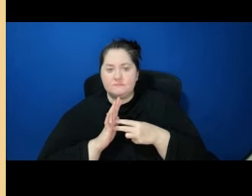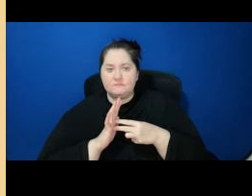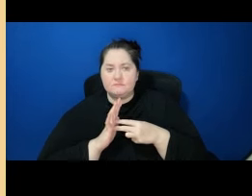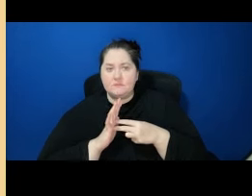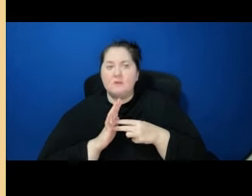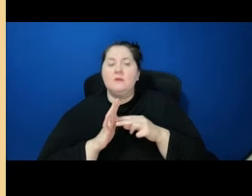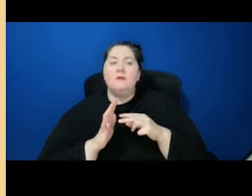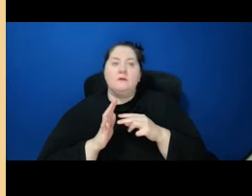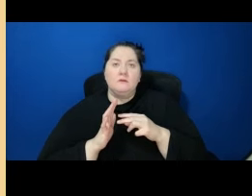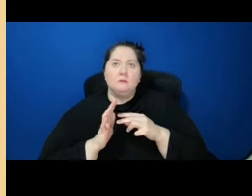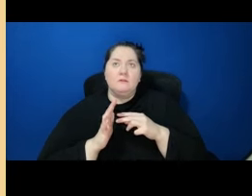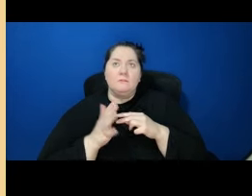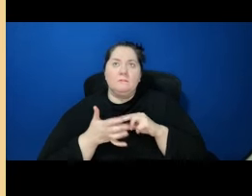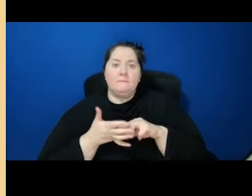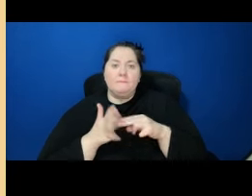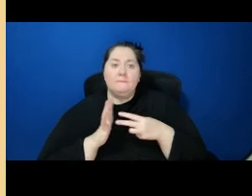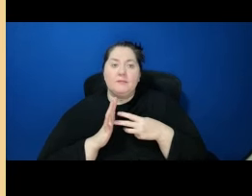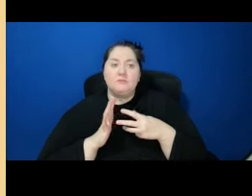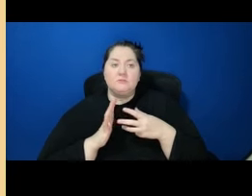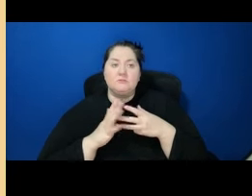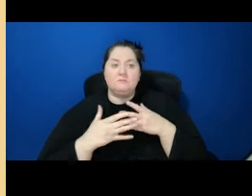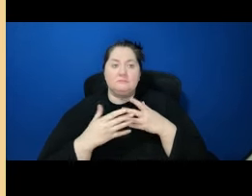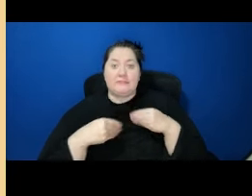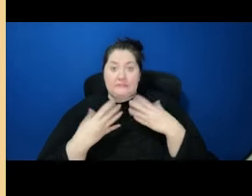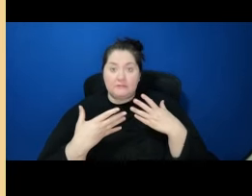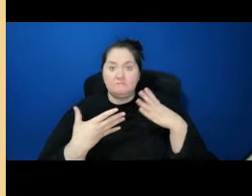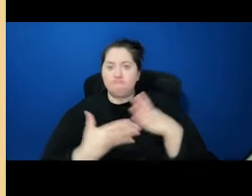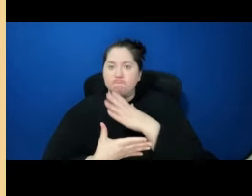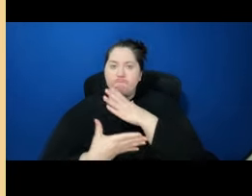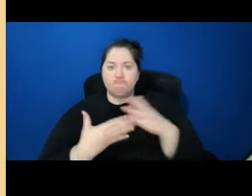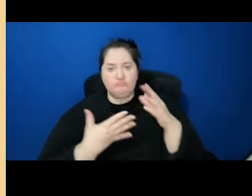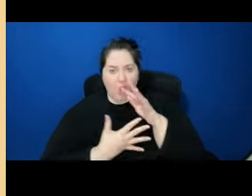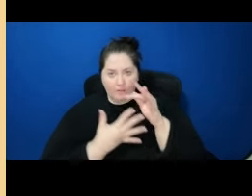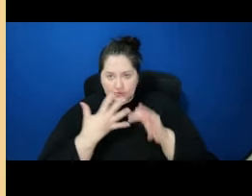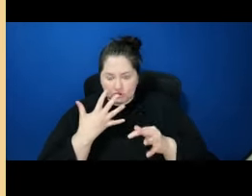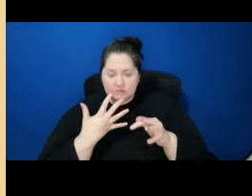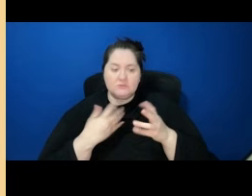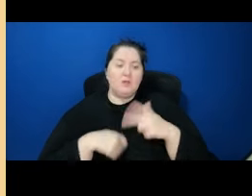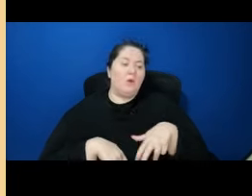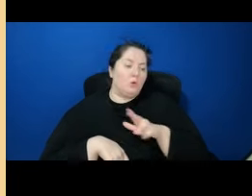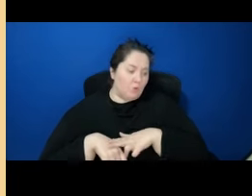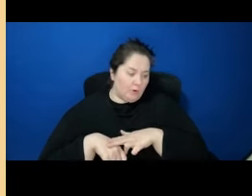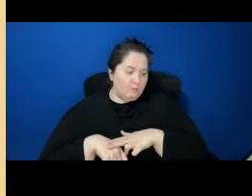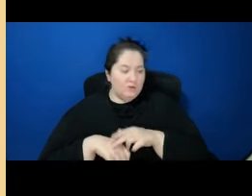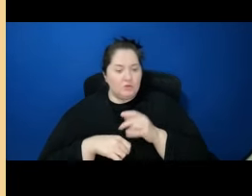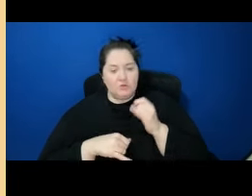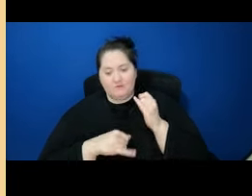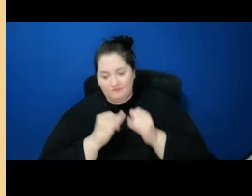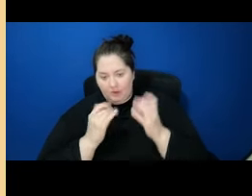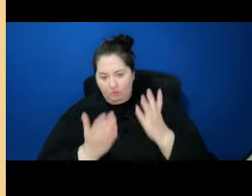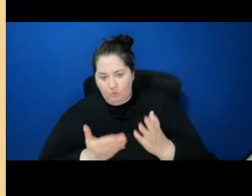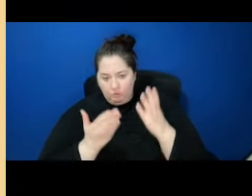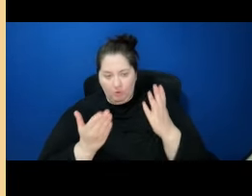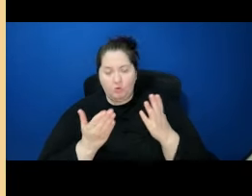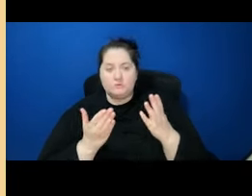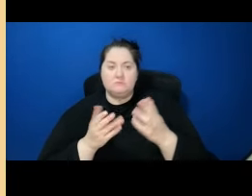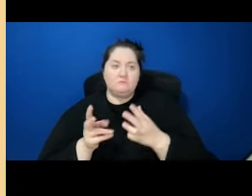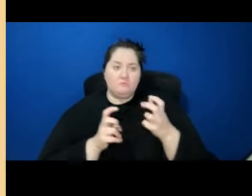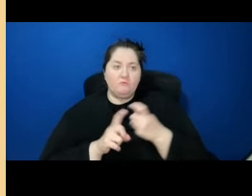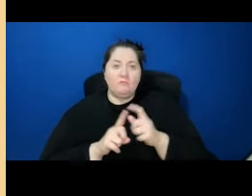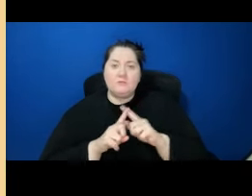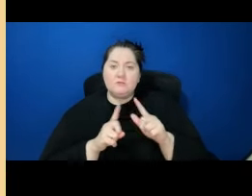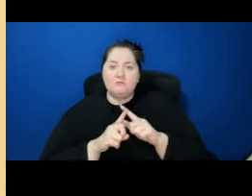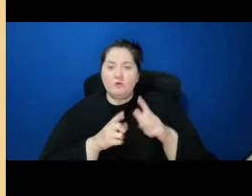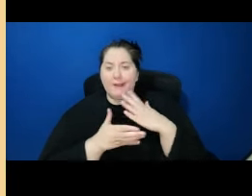they're meant to review a wide range of options. And it's normal that your final proposal draws from a number of those